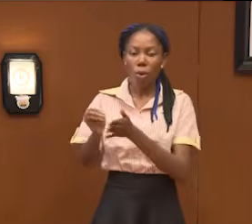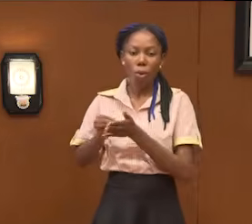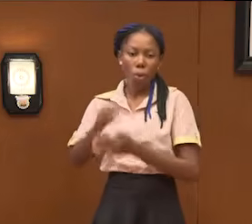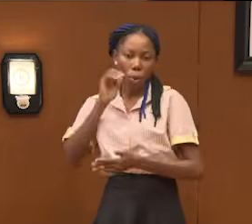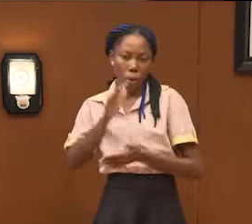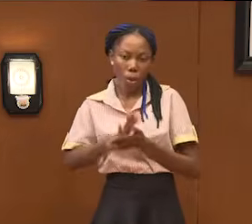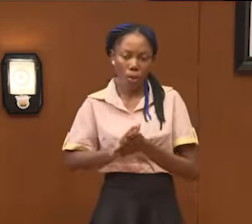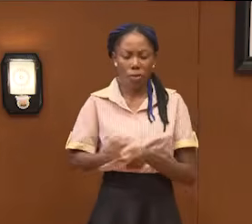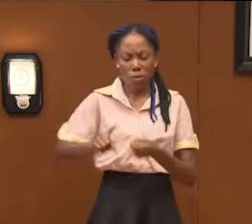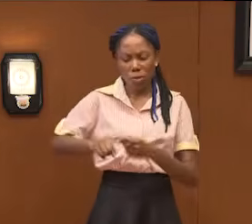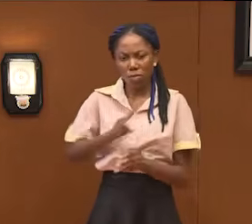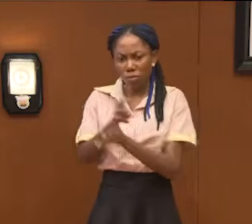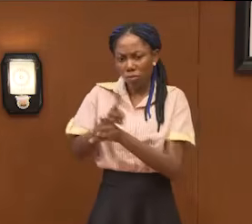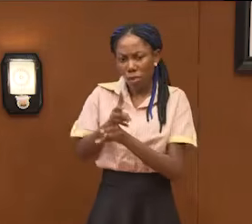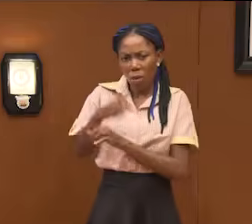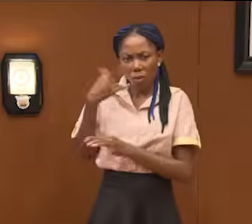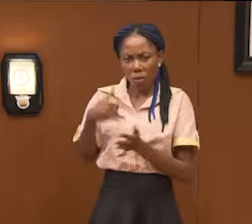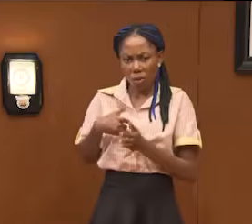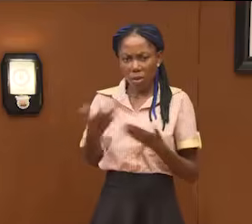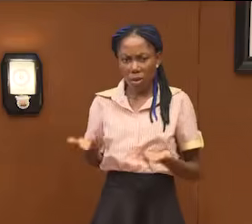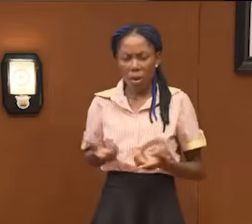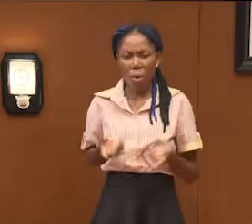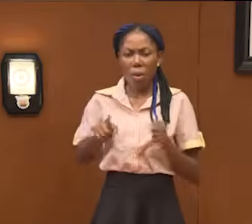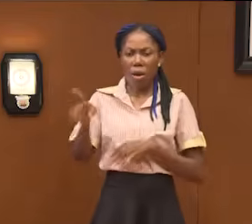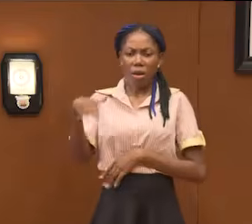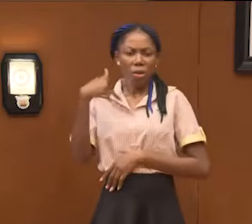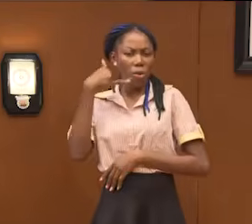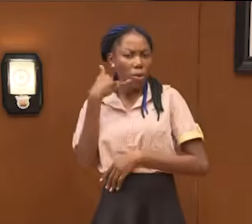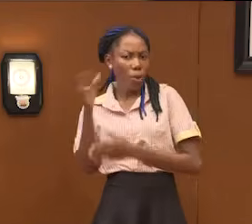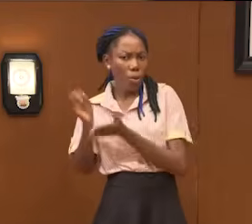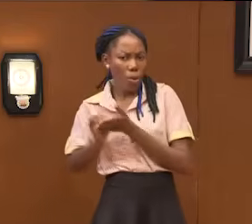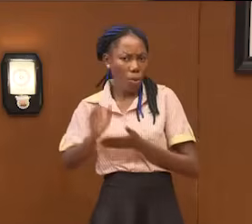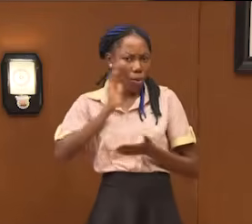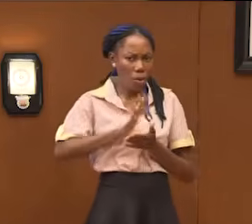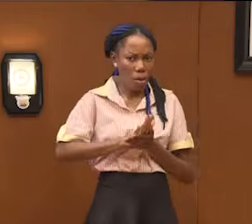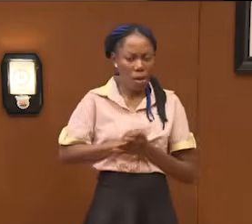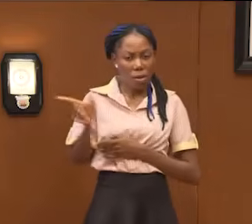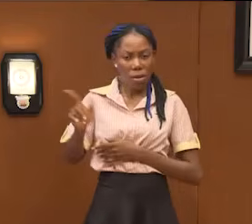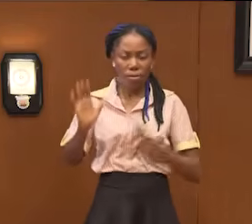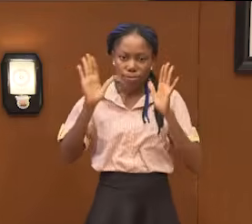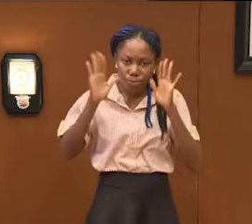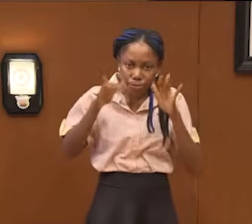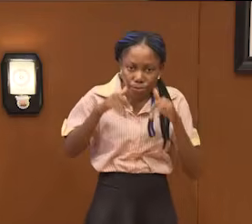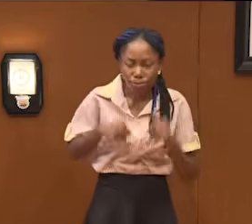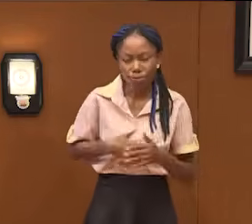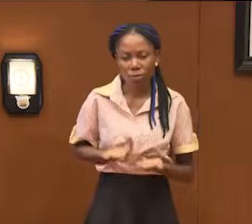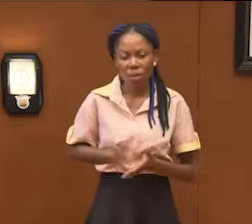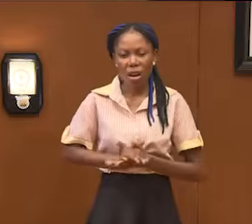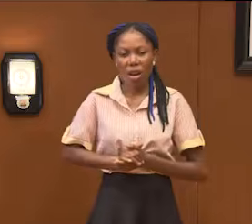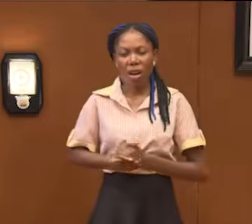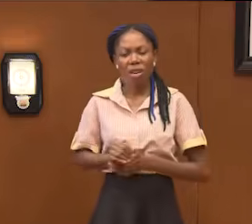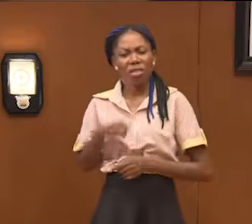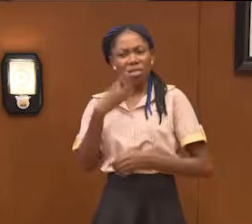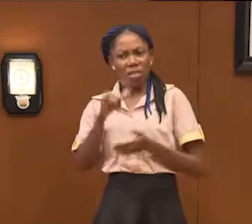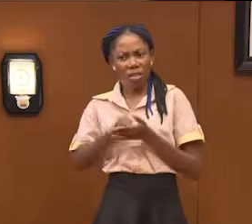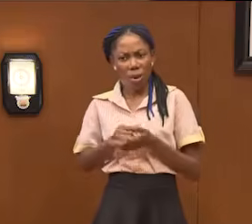take care of them. But when I call my wife, do this and that, I'm a Muslim, right? As a woman, when you are